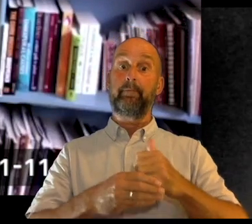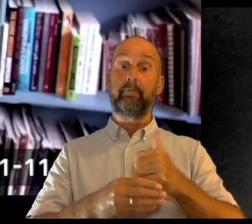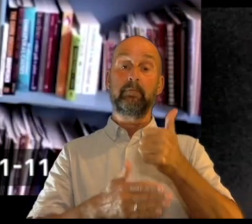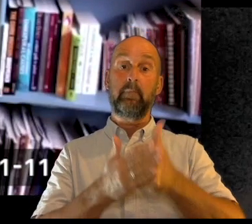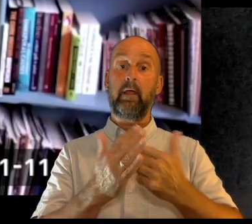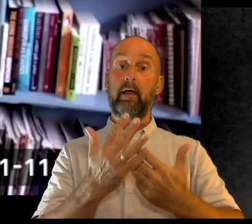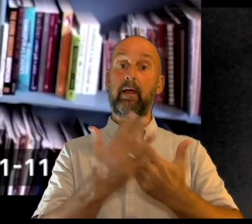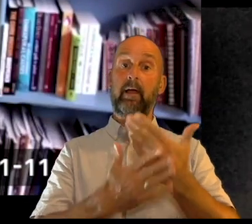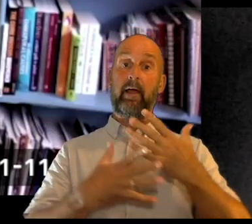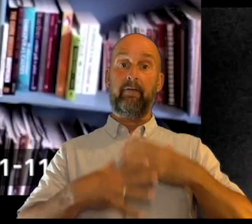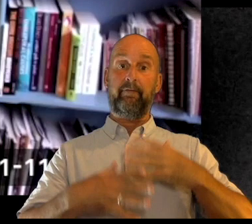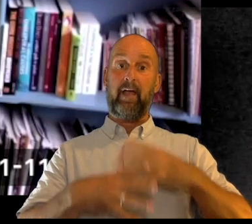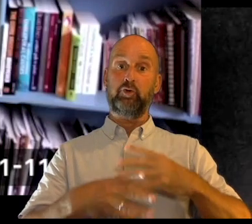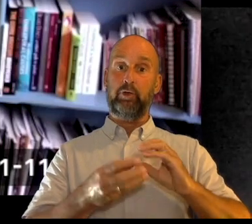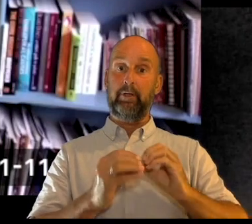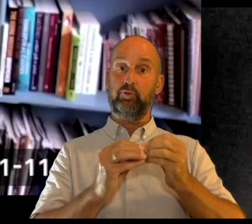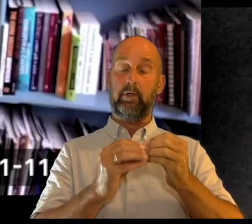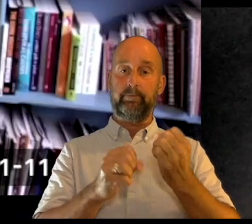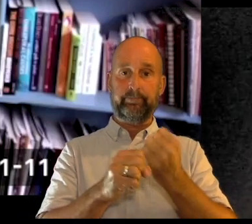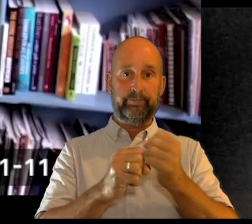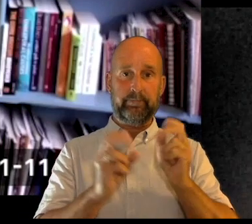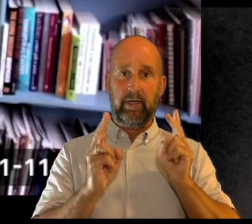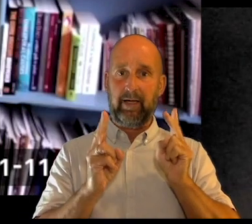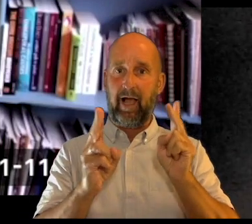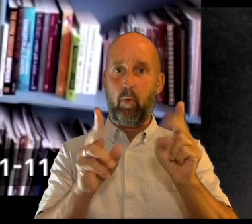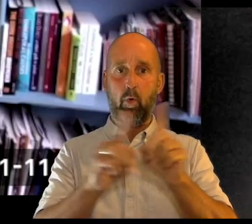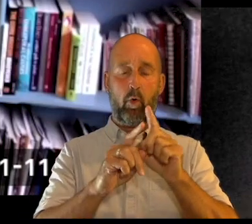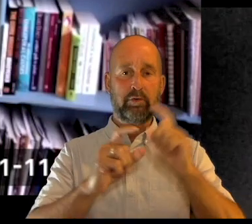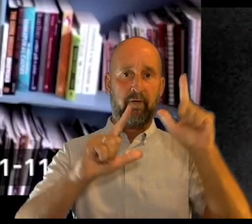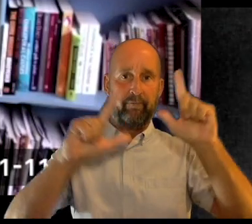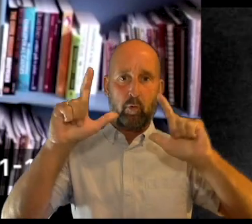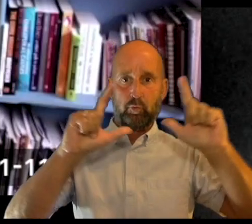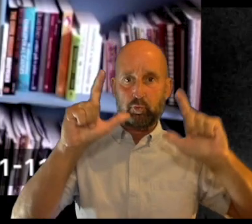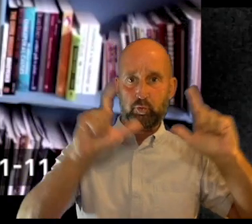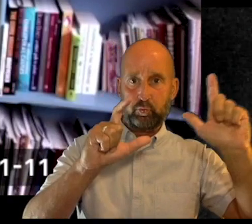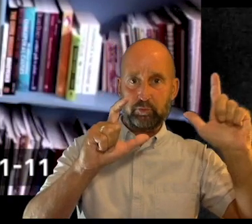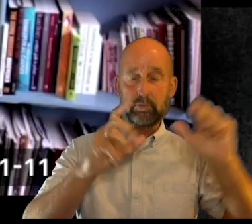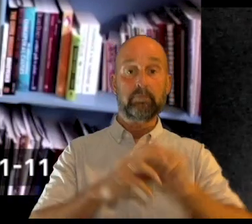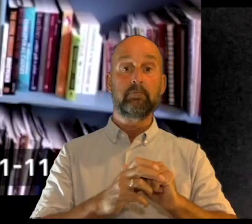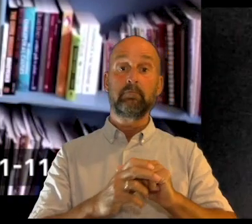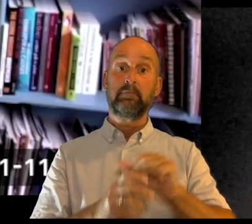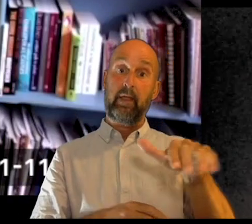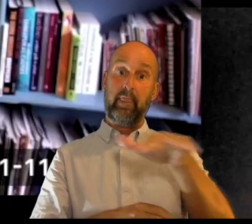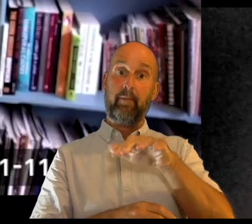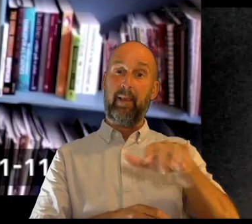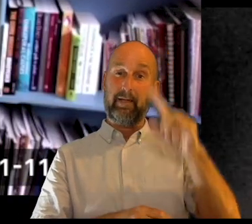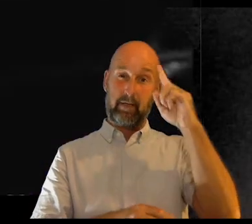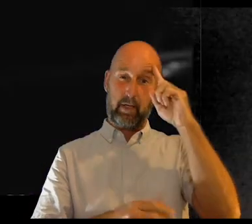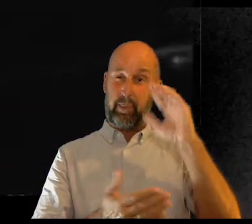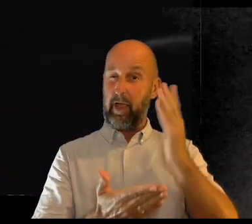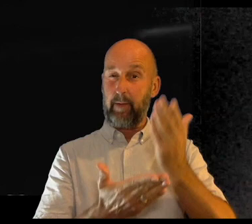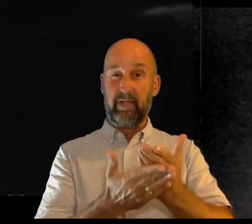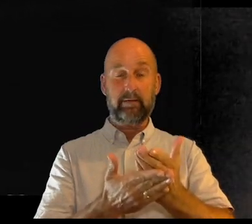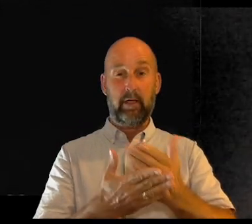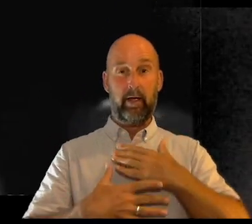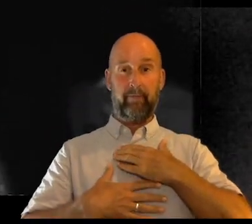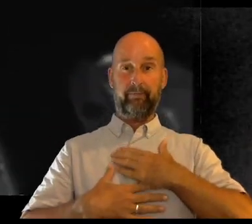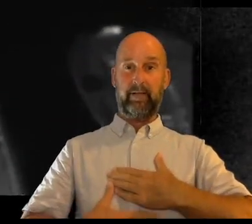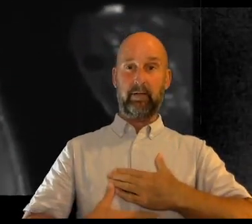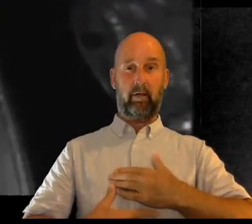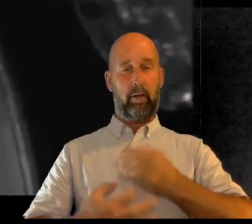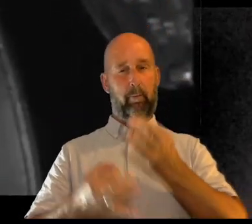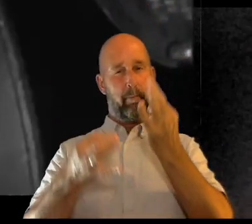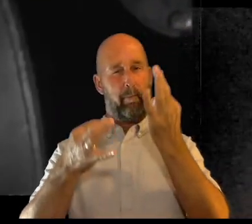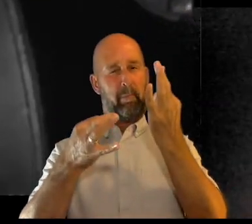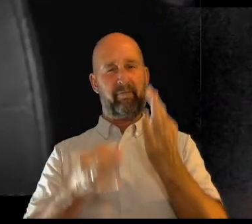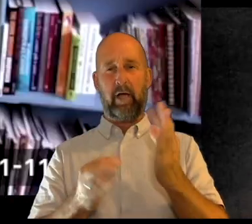industry, producing high-end catwalk and photo shoots, so a place that is obsessed with physical perfection, right at the time